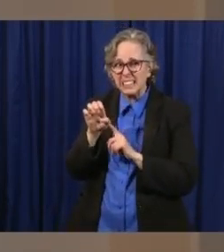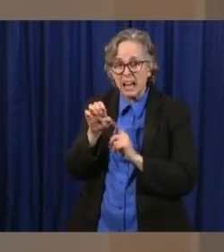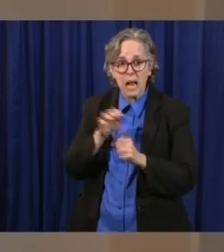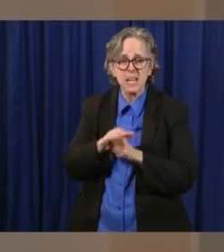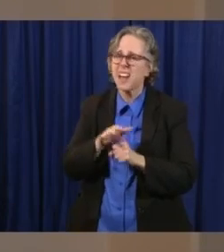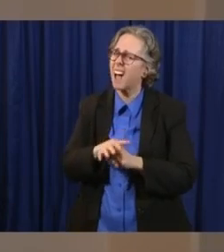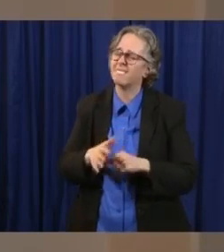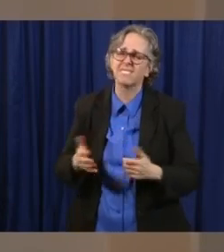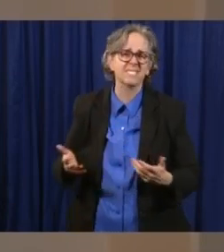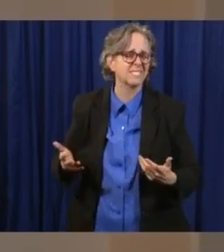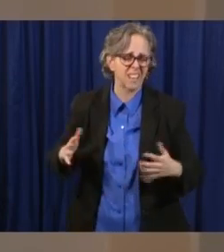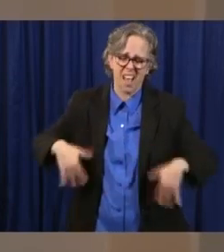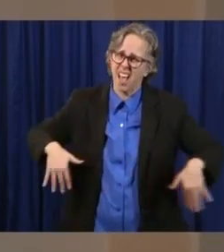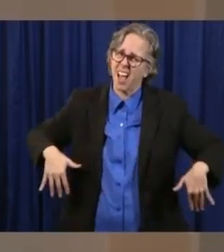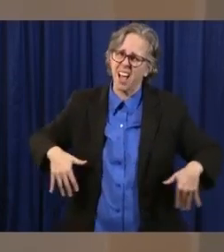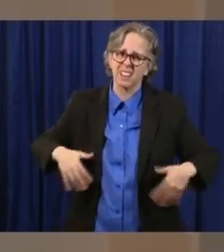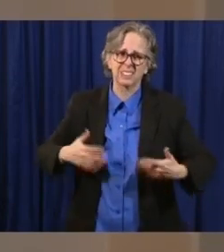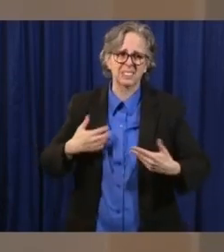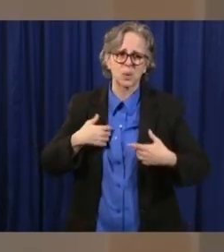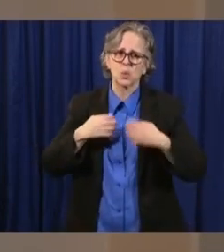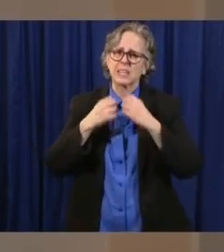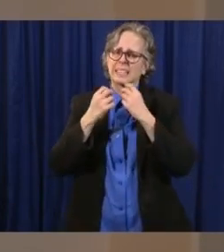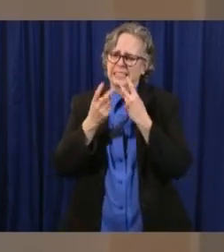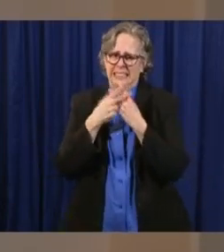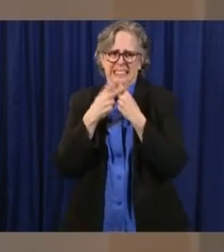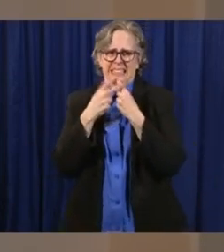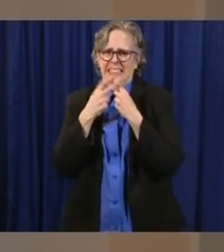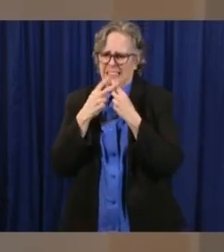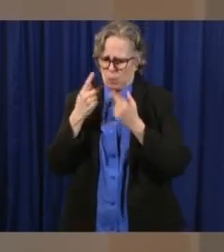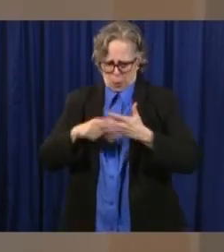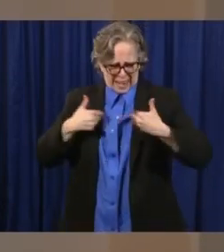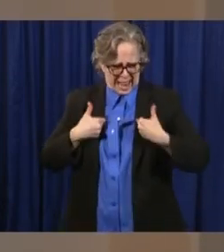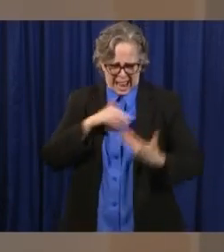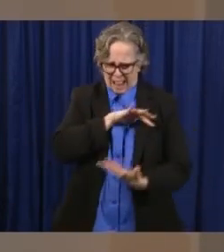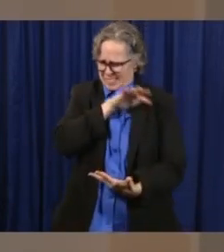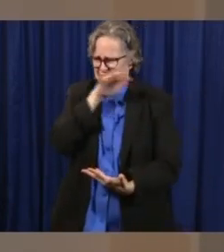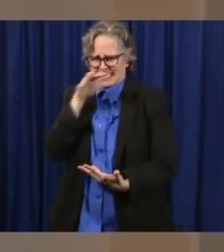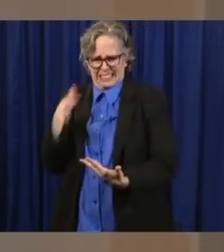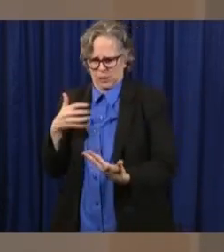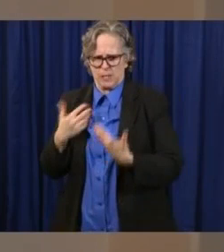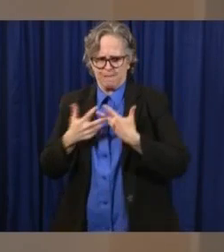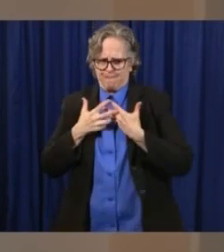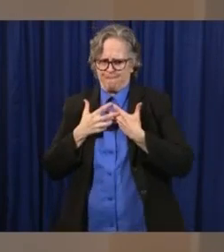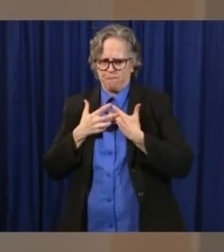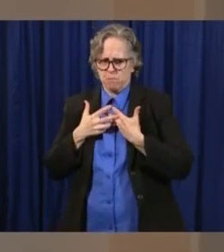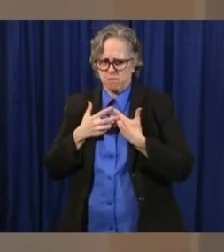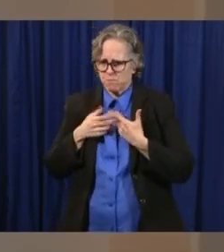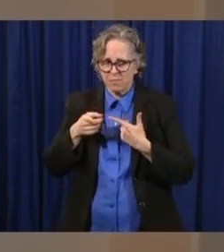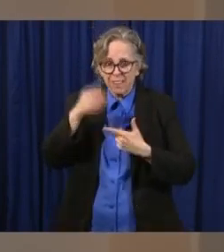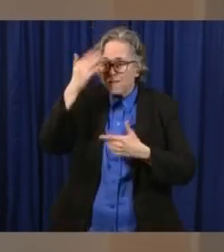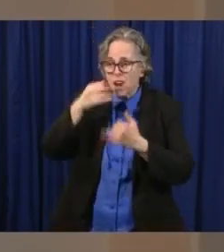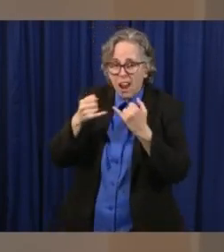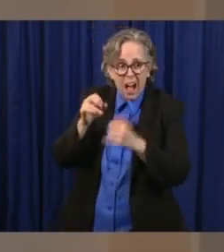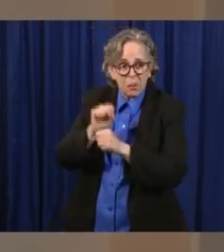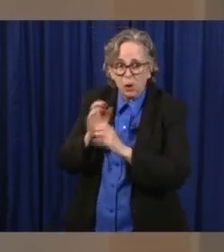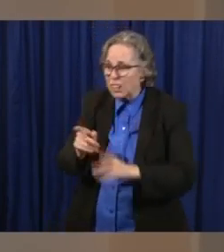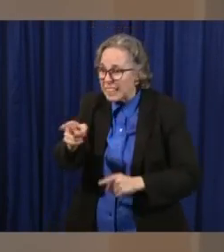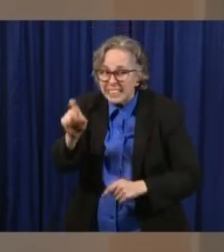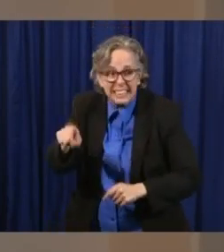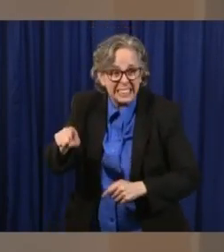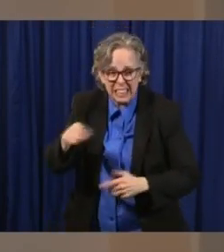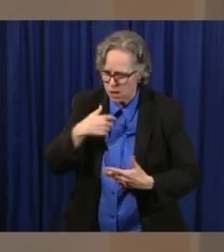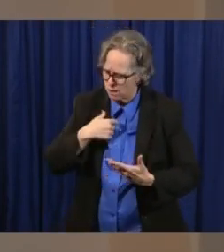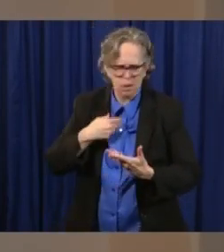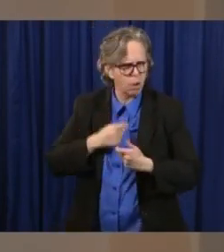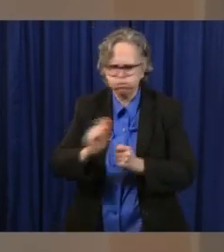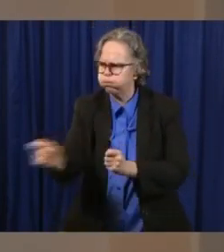have, because there are many people out there on the front lines who need it and deserve it. And we can't open things up and put